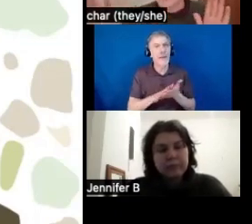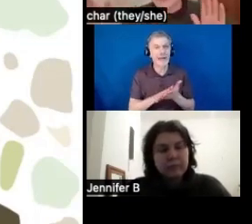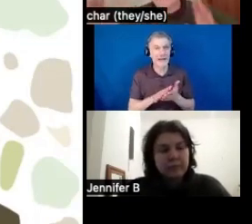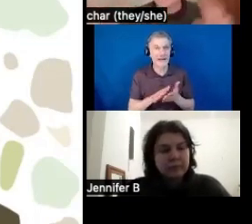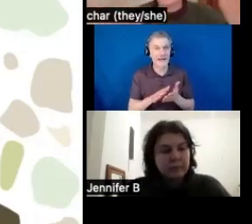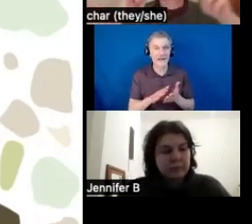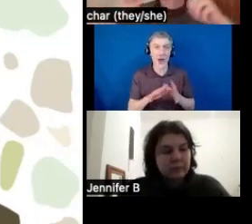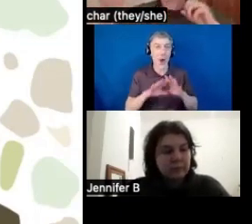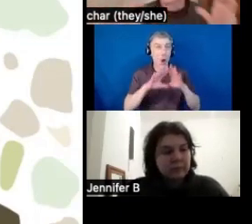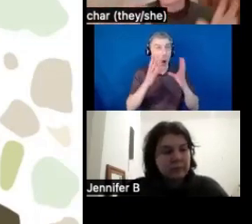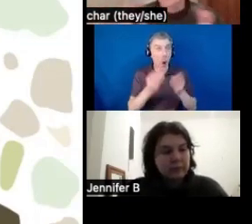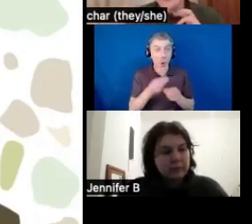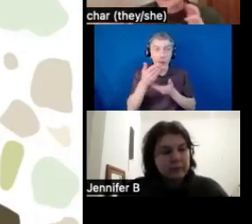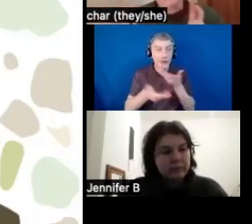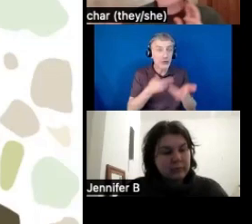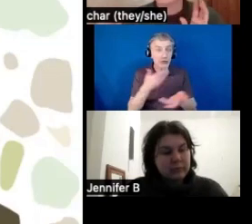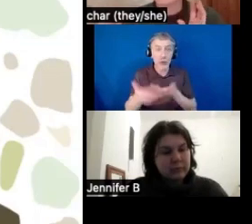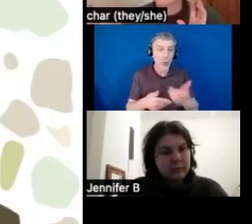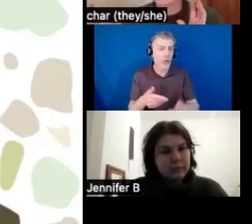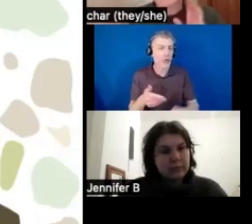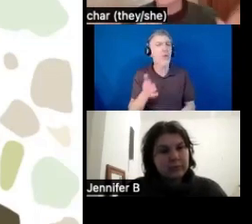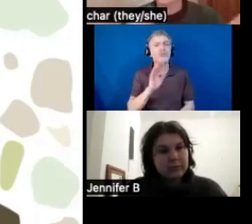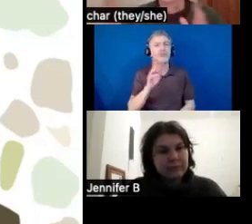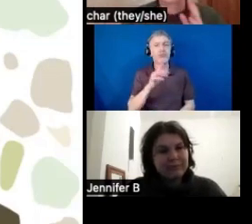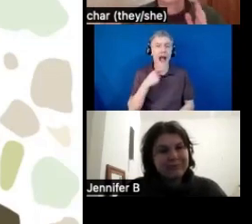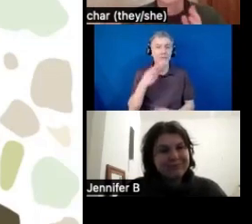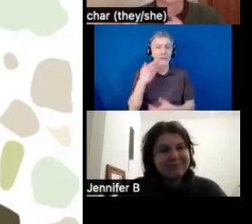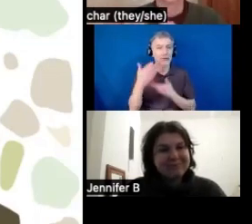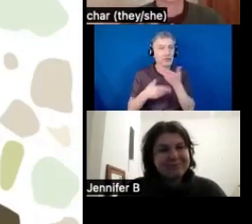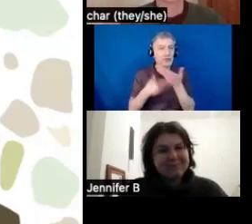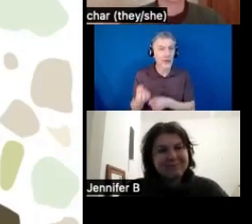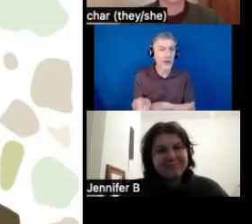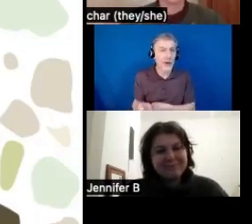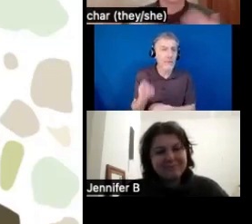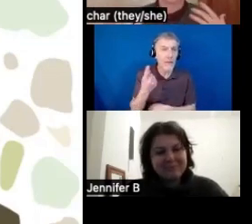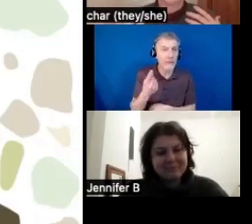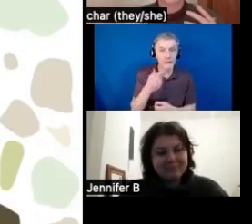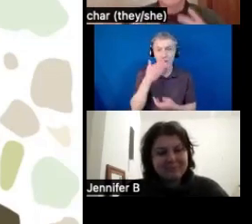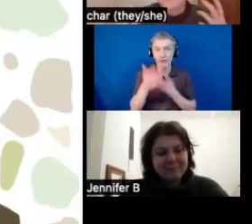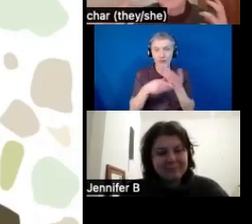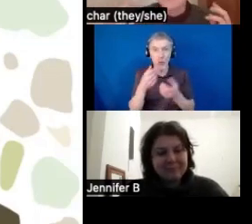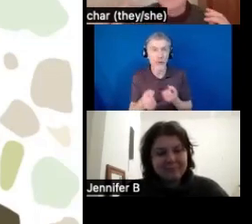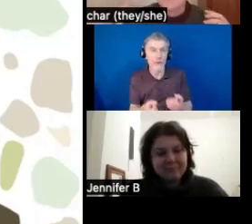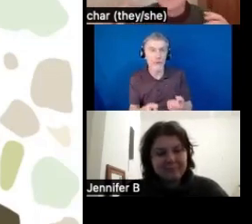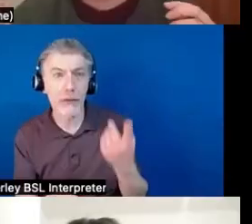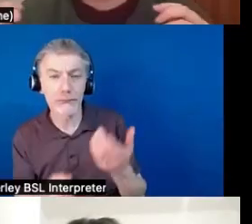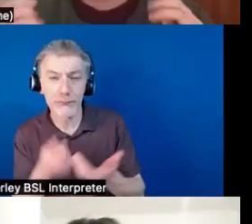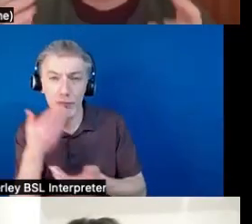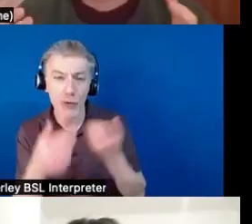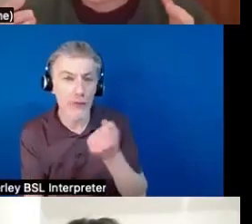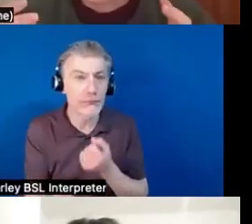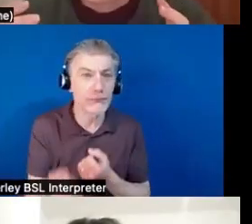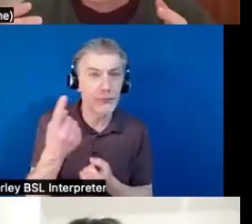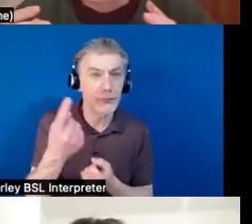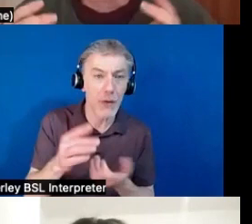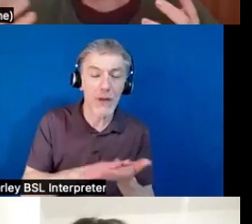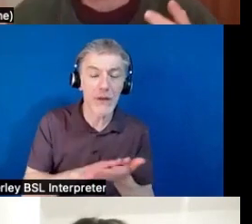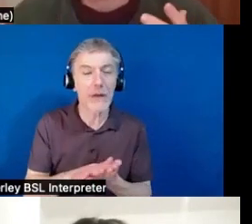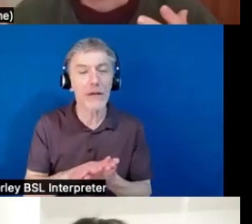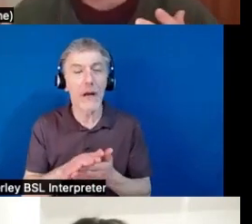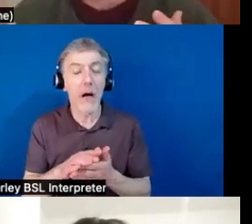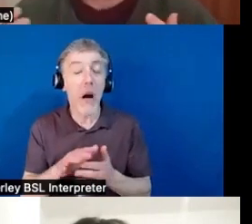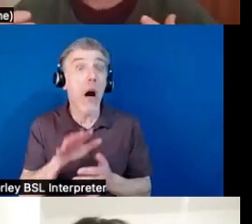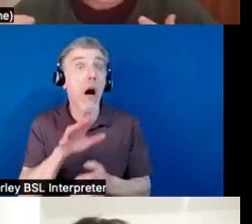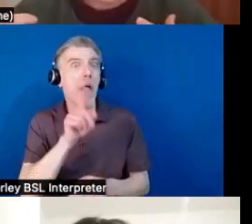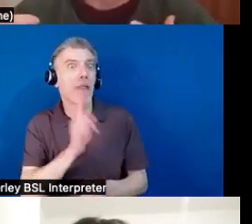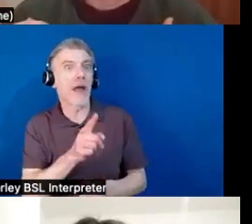whole narrative, but gives us flashes of these moments that helps to depict something. And I think this comes up a lot in Crip